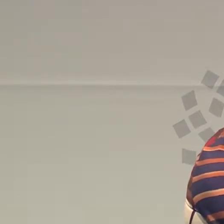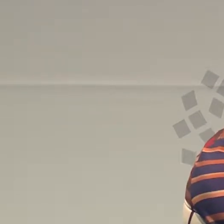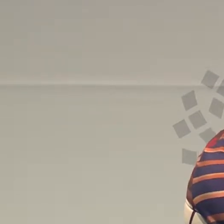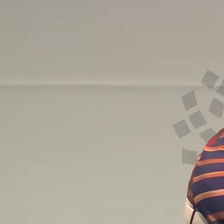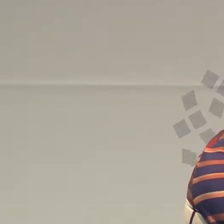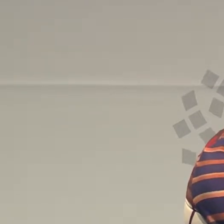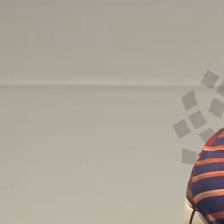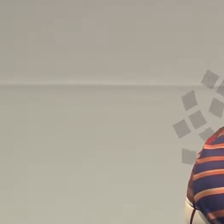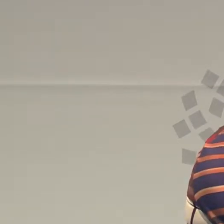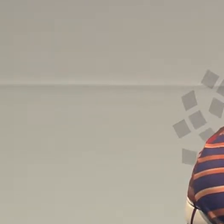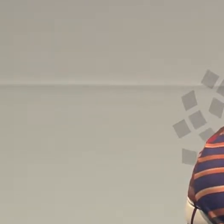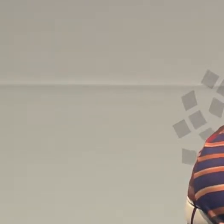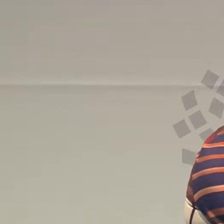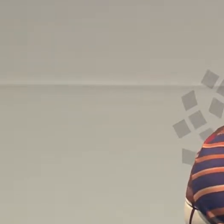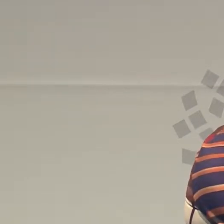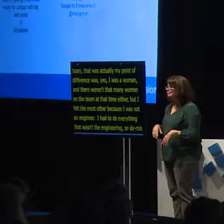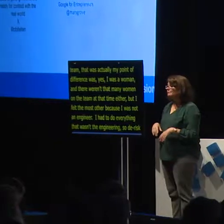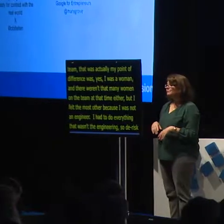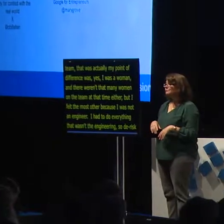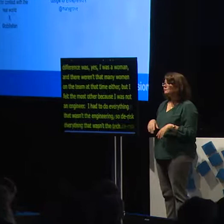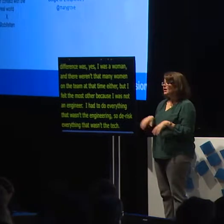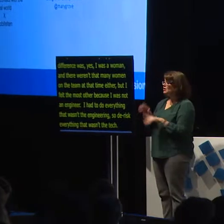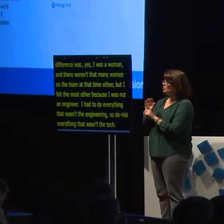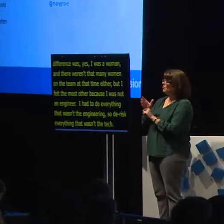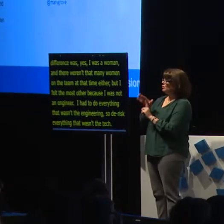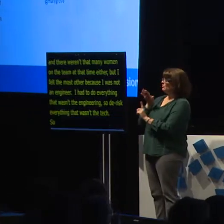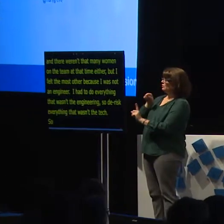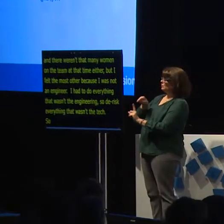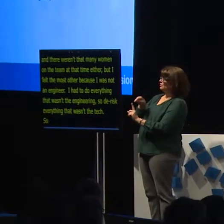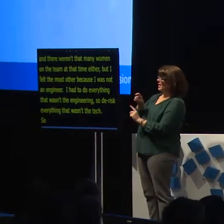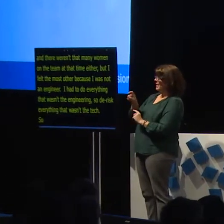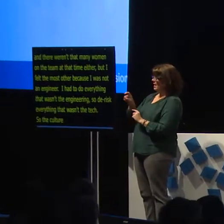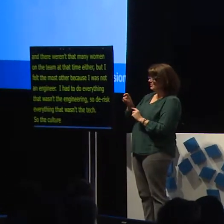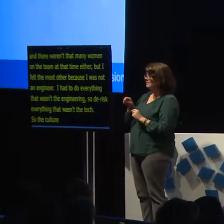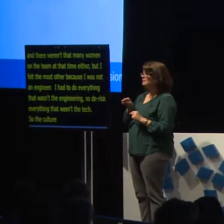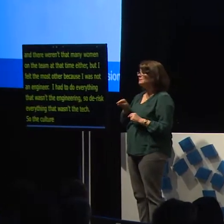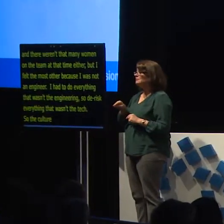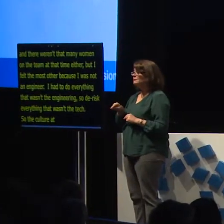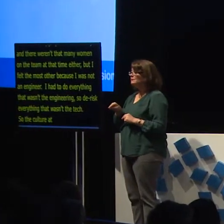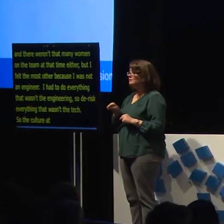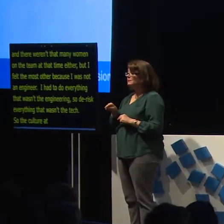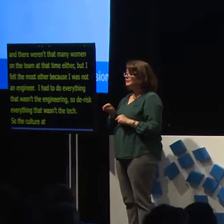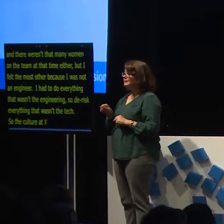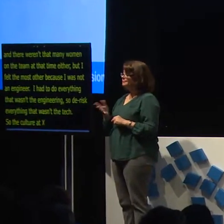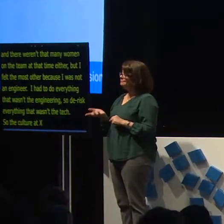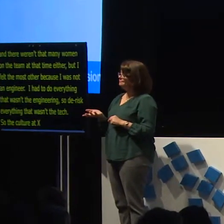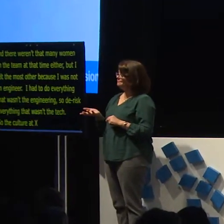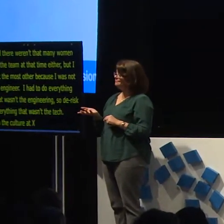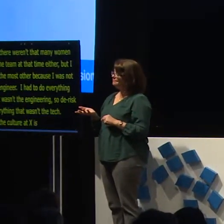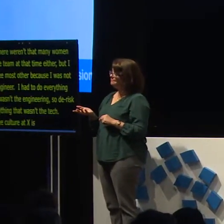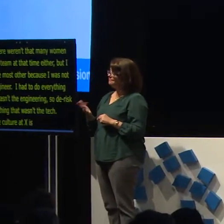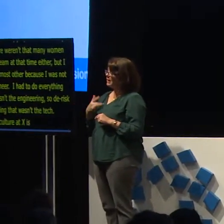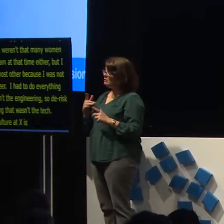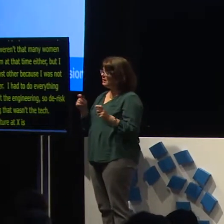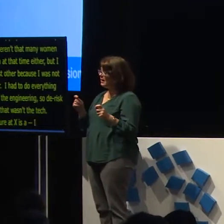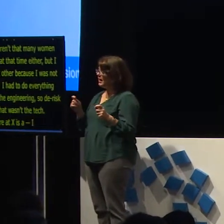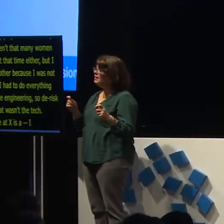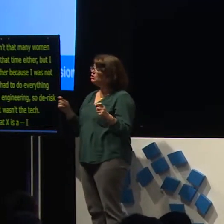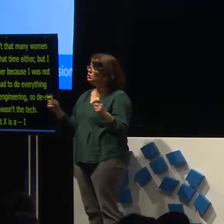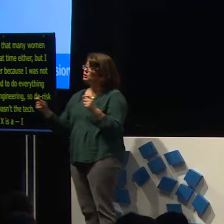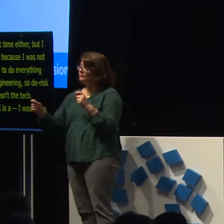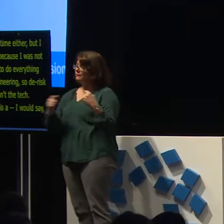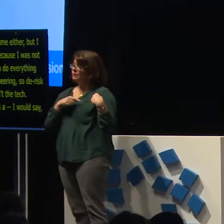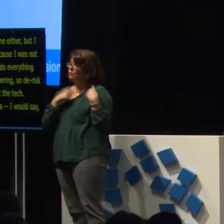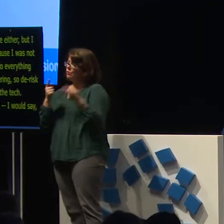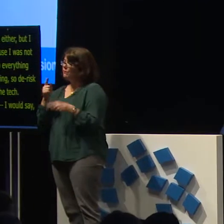tech. So the culture at X is, I would say it shifts over time